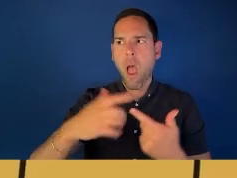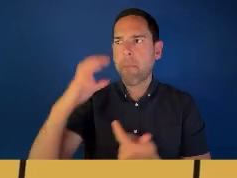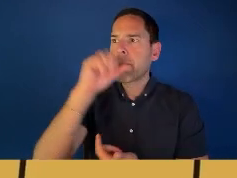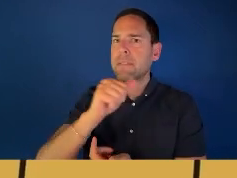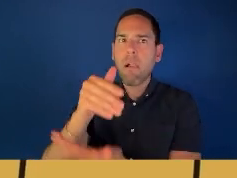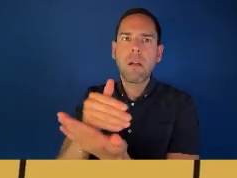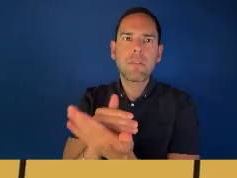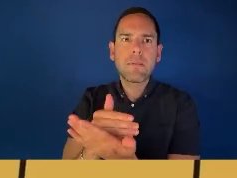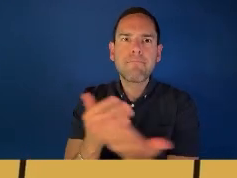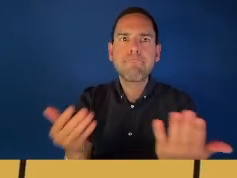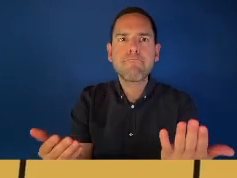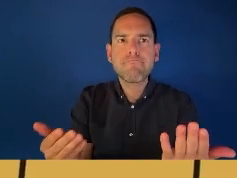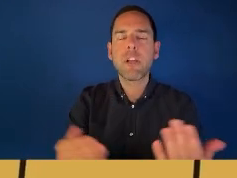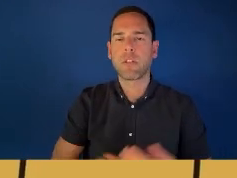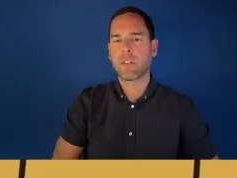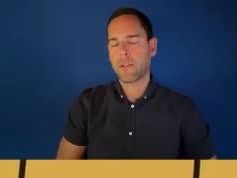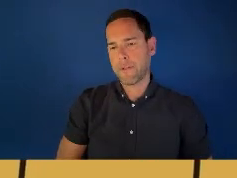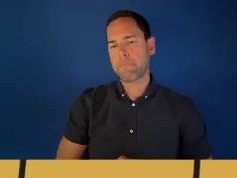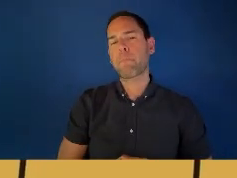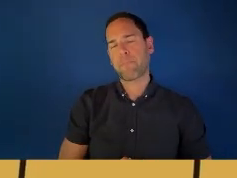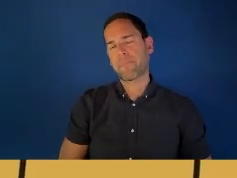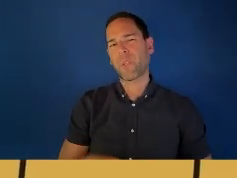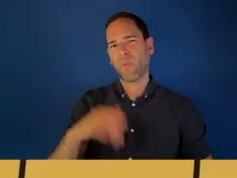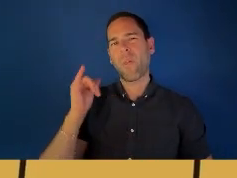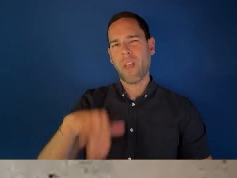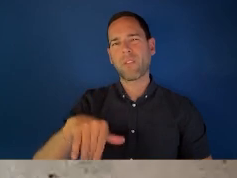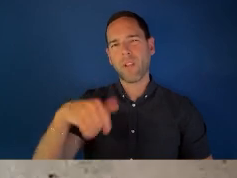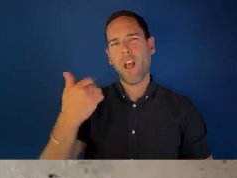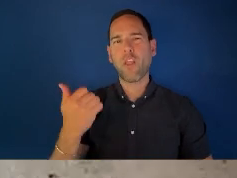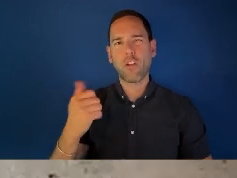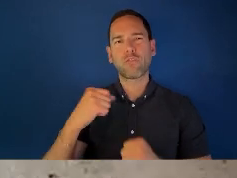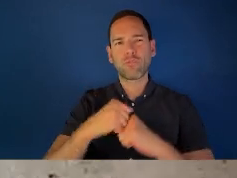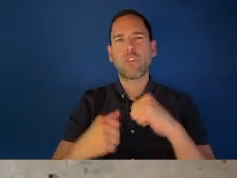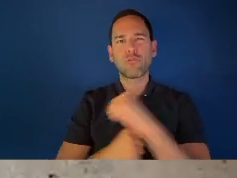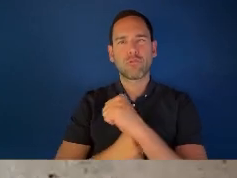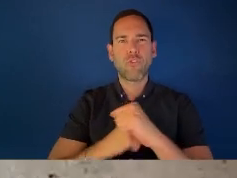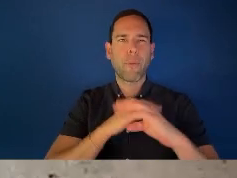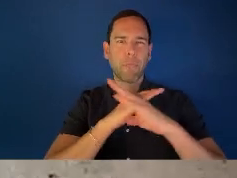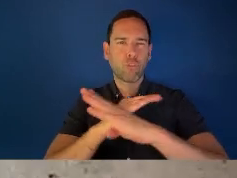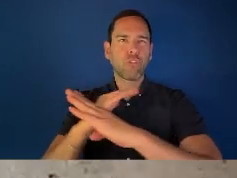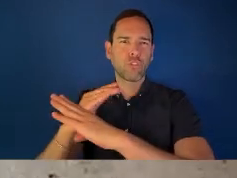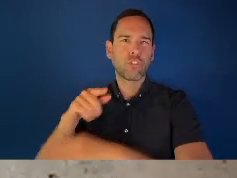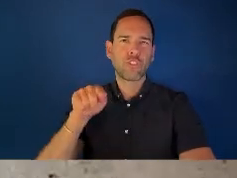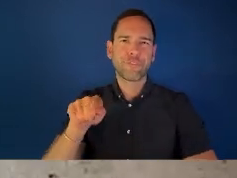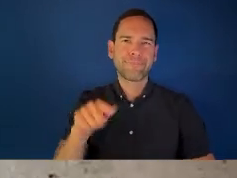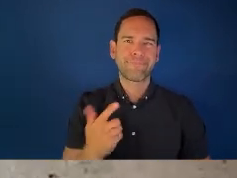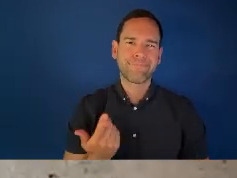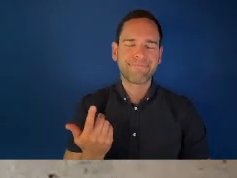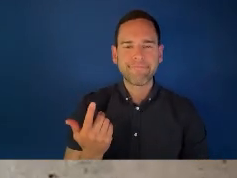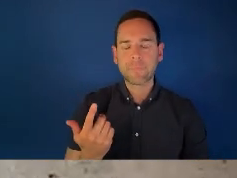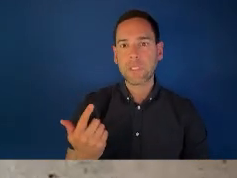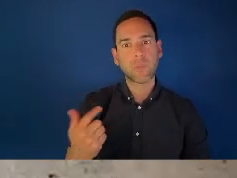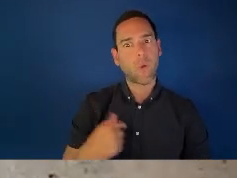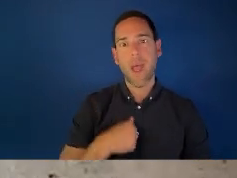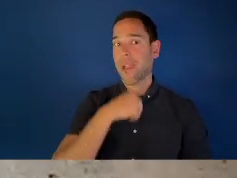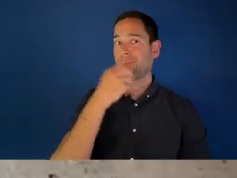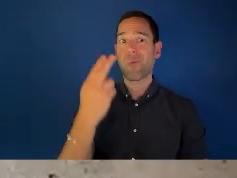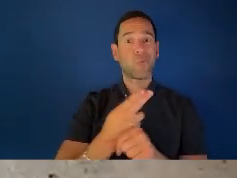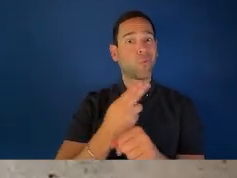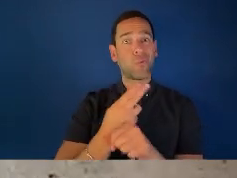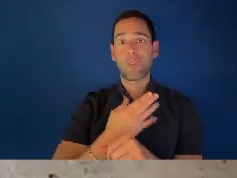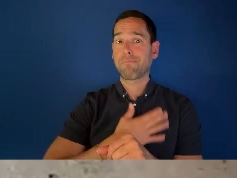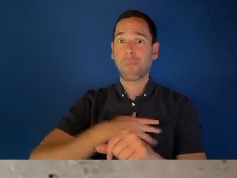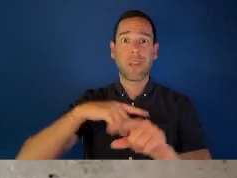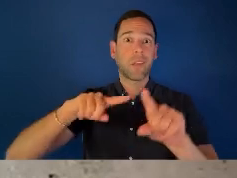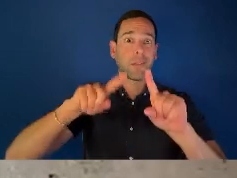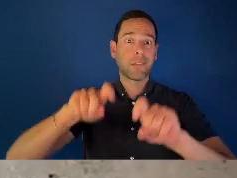RJ outside the classroom missing a lecture. Of course, it feels isolating, and like it almost